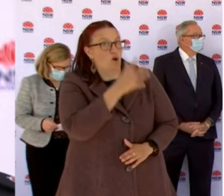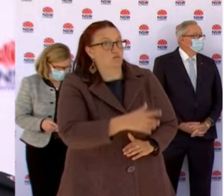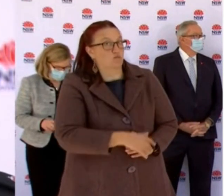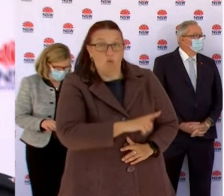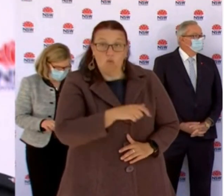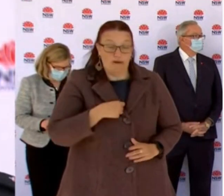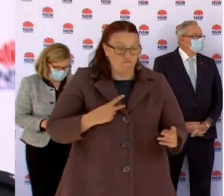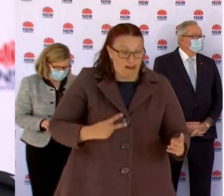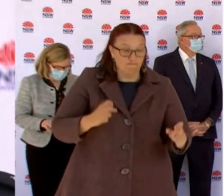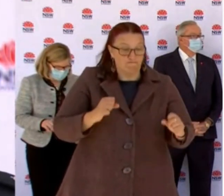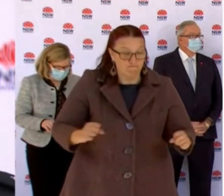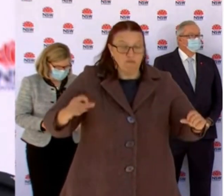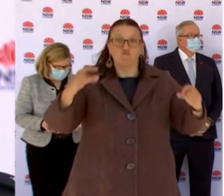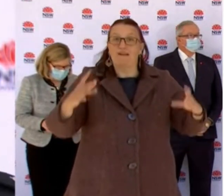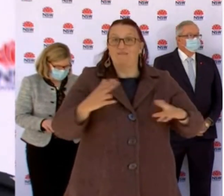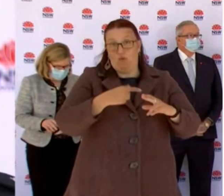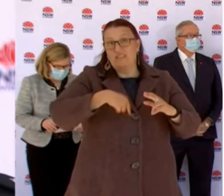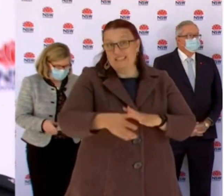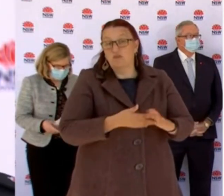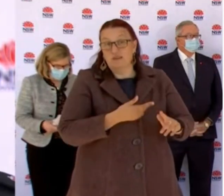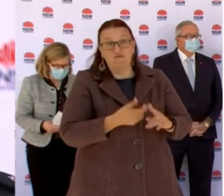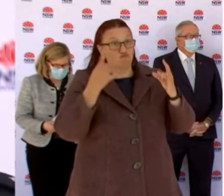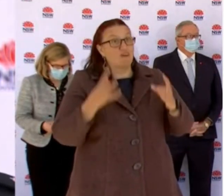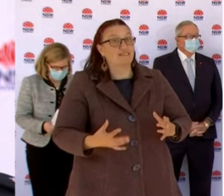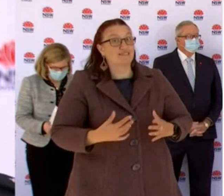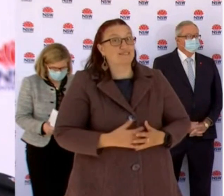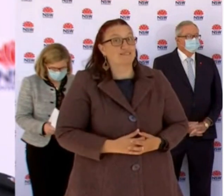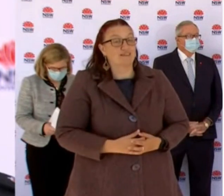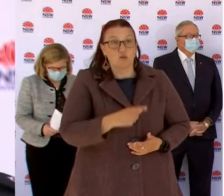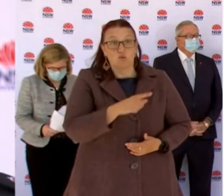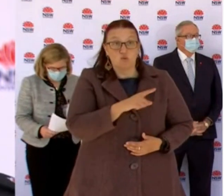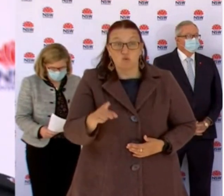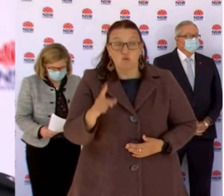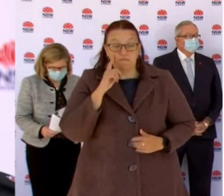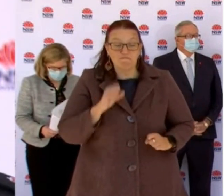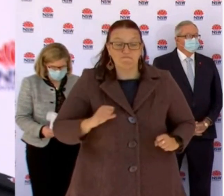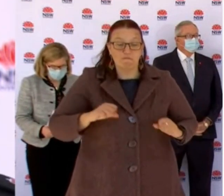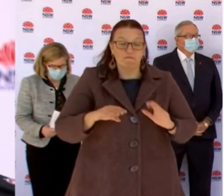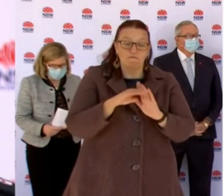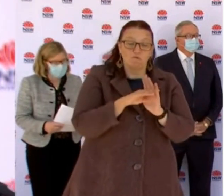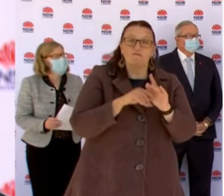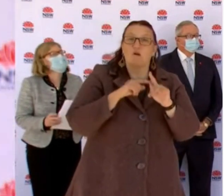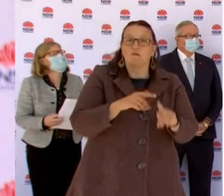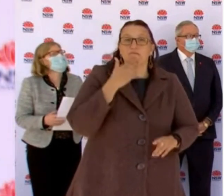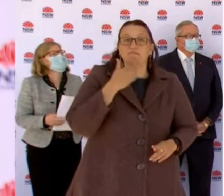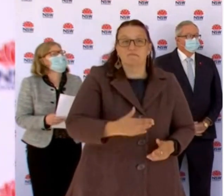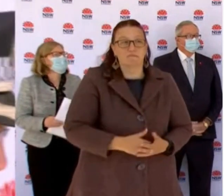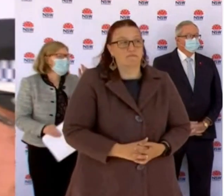what might be ahead. So please, we just ask people to continue to be with us on this journey. Thank